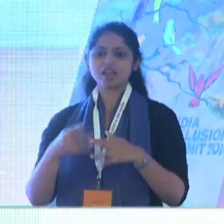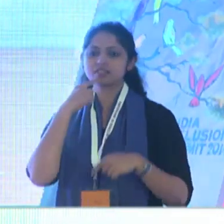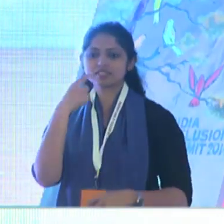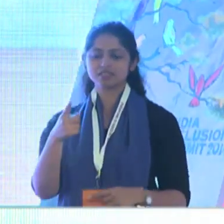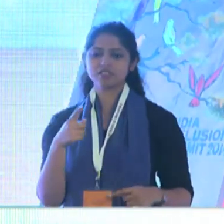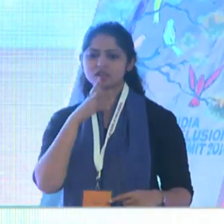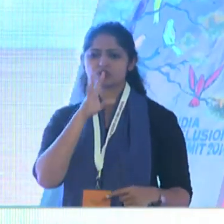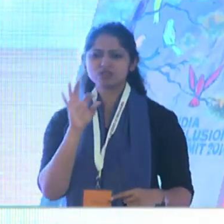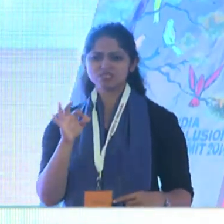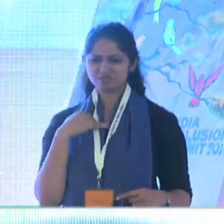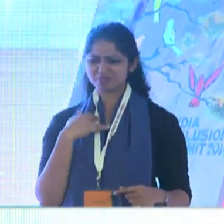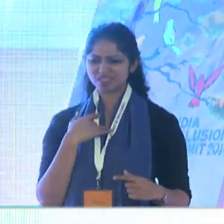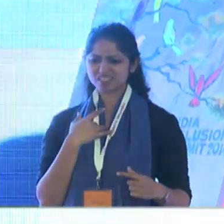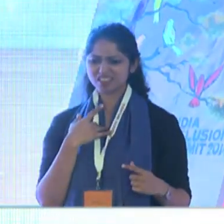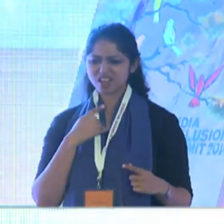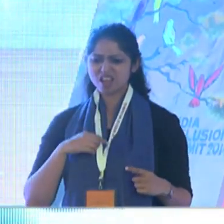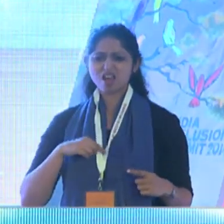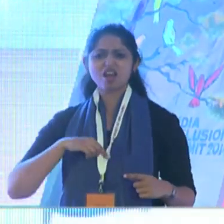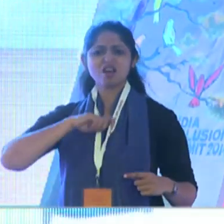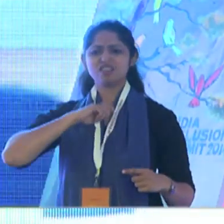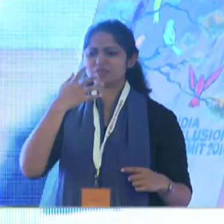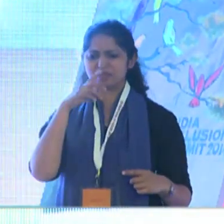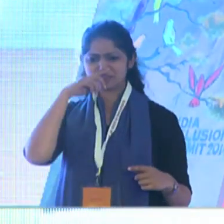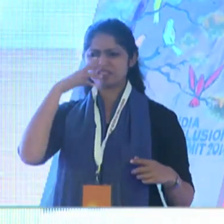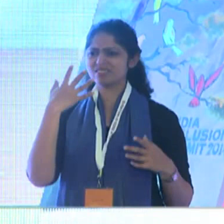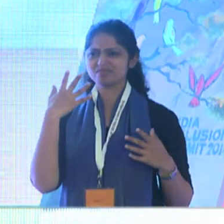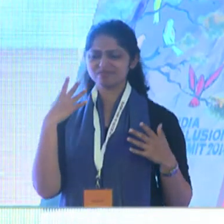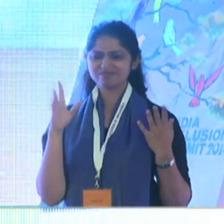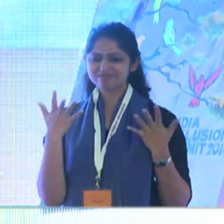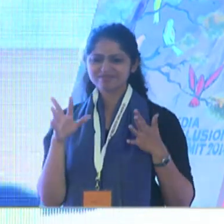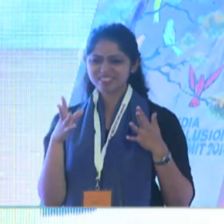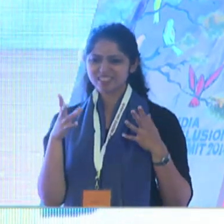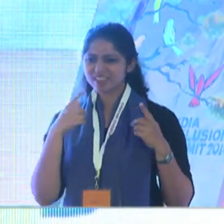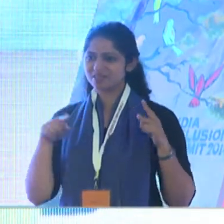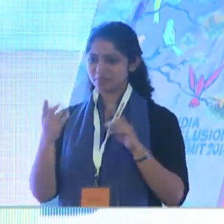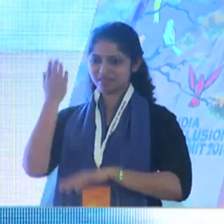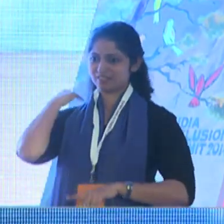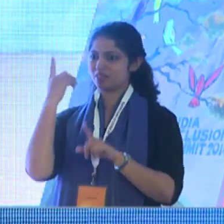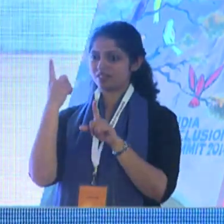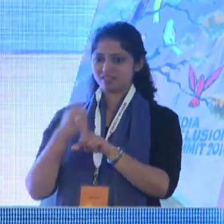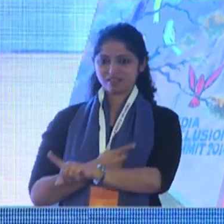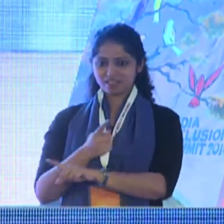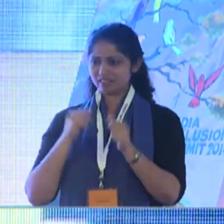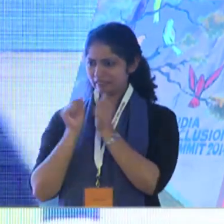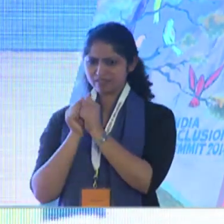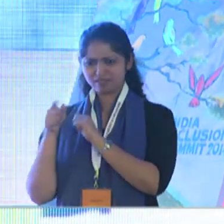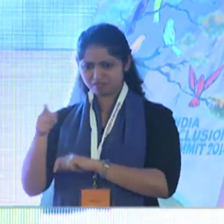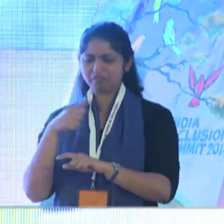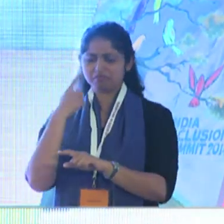I feel very guilty in a way. After being with you for the last 1 hour, listening to you